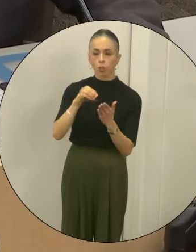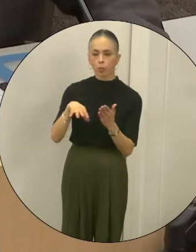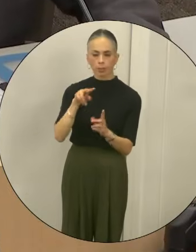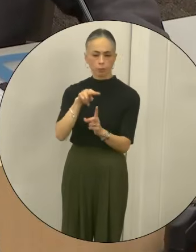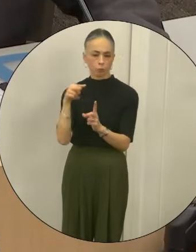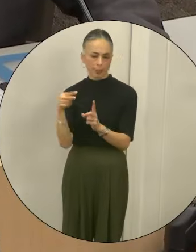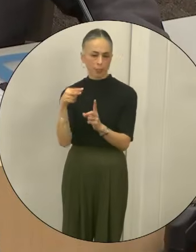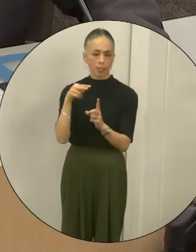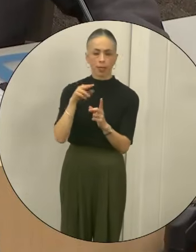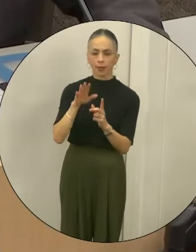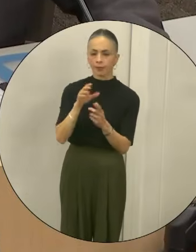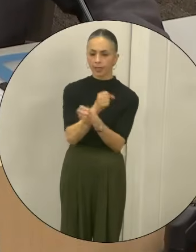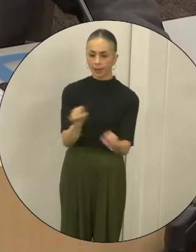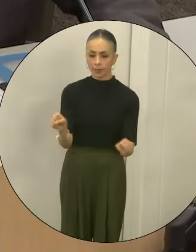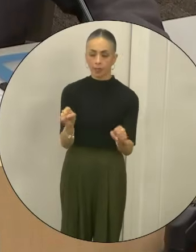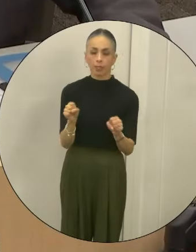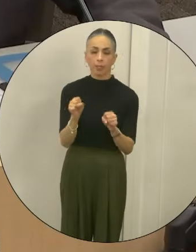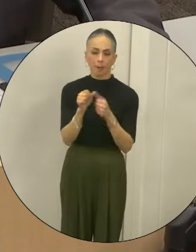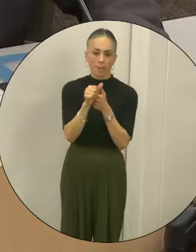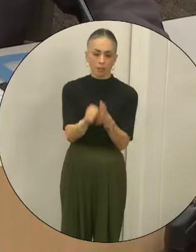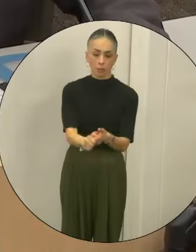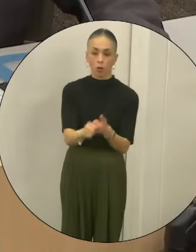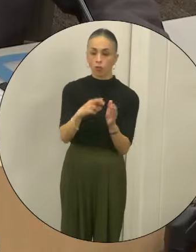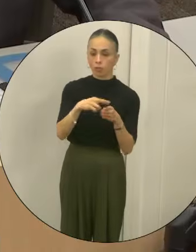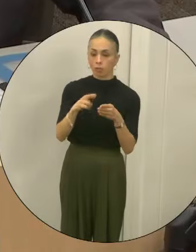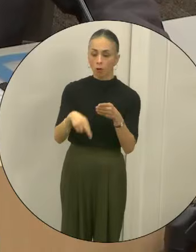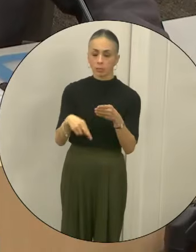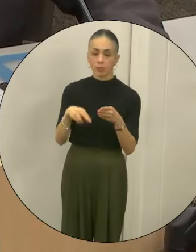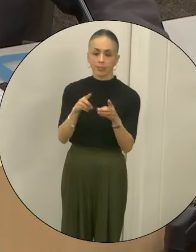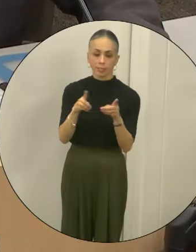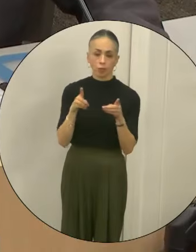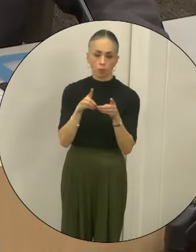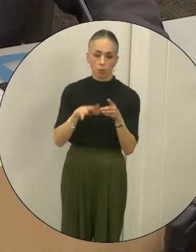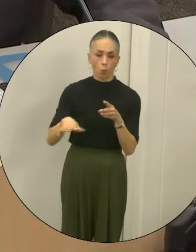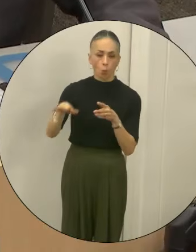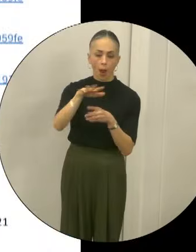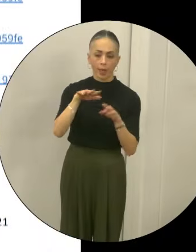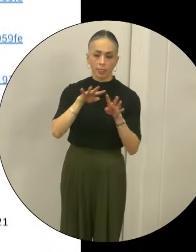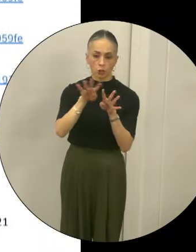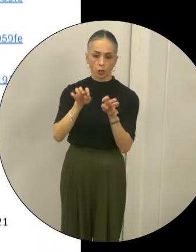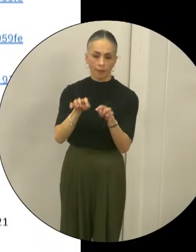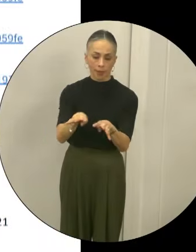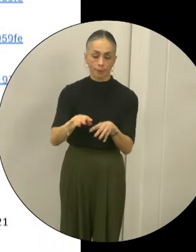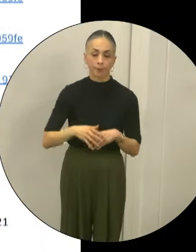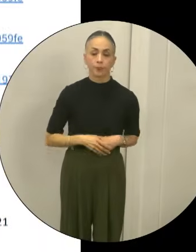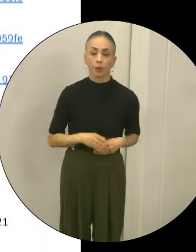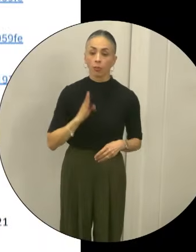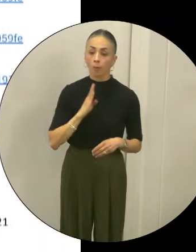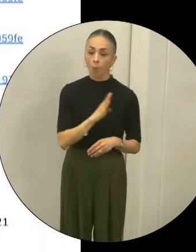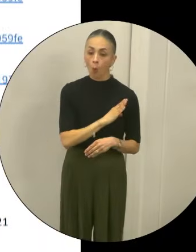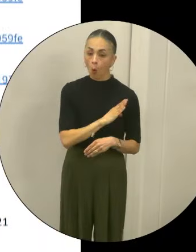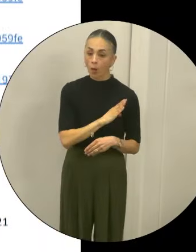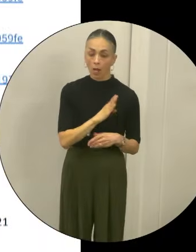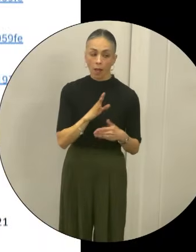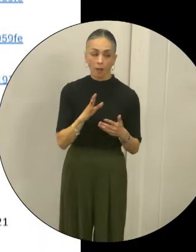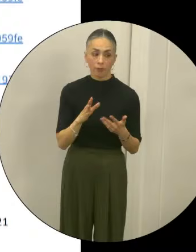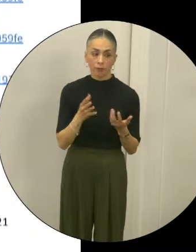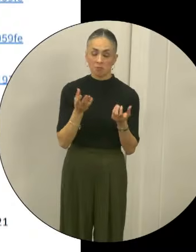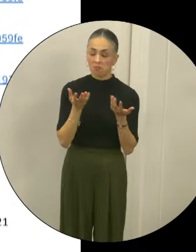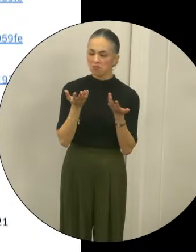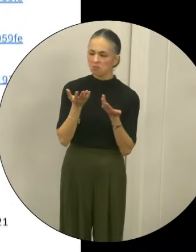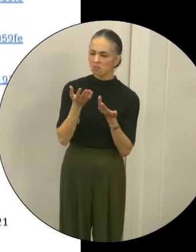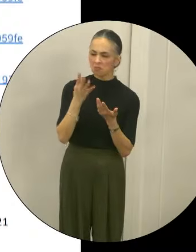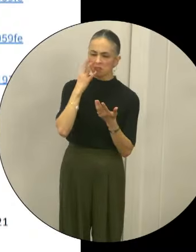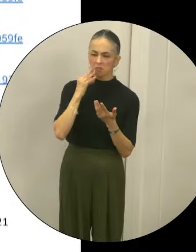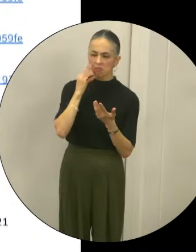safety based on the results of our most recent district-wide survey. The board has received similar presentations beginning in